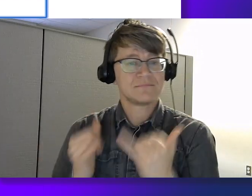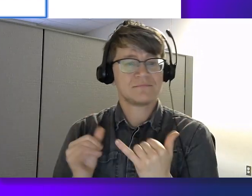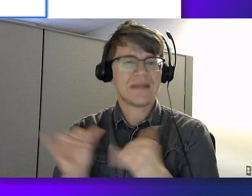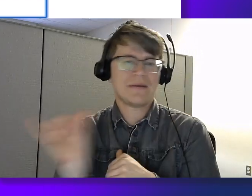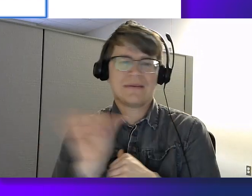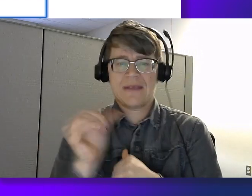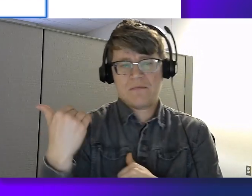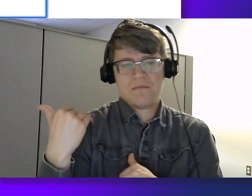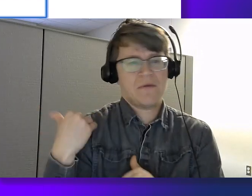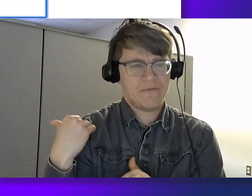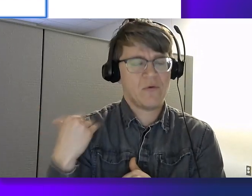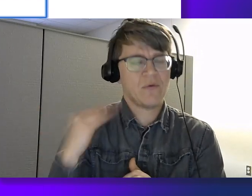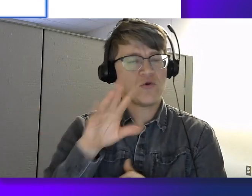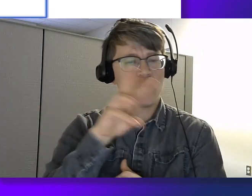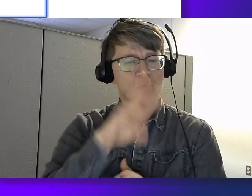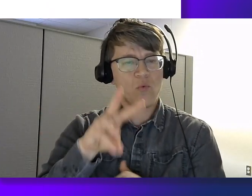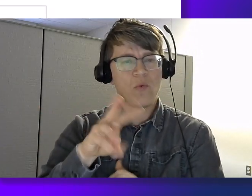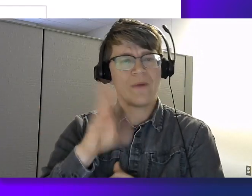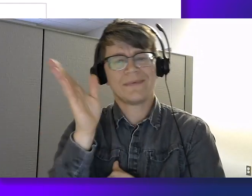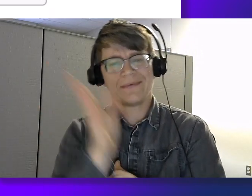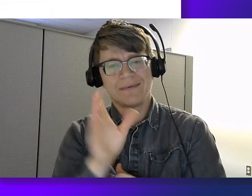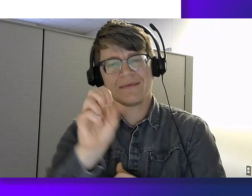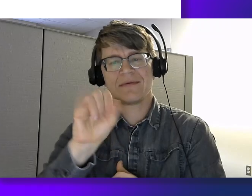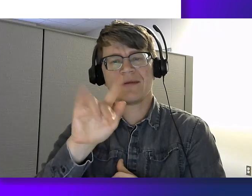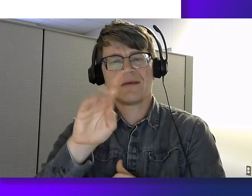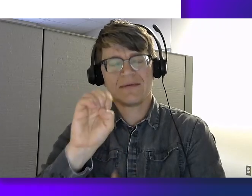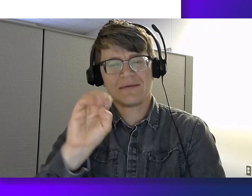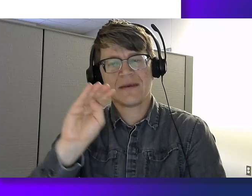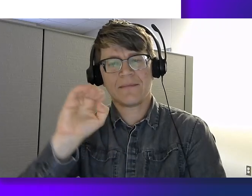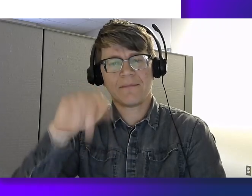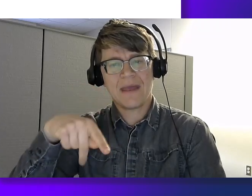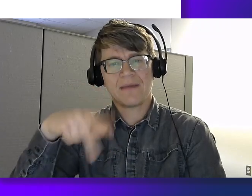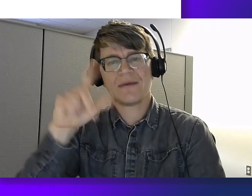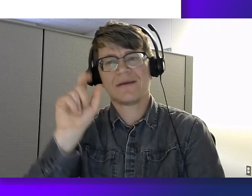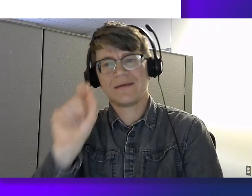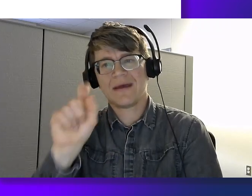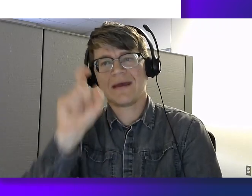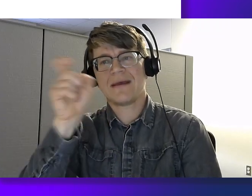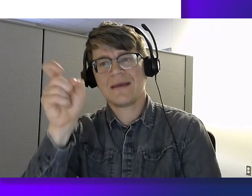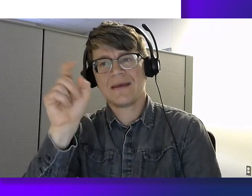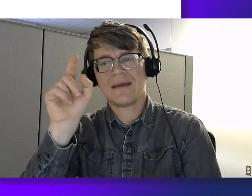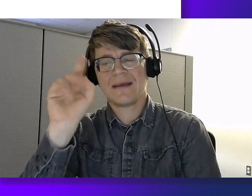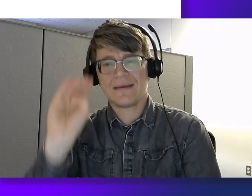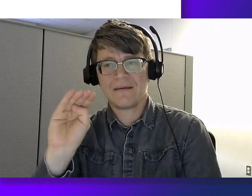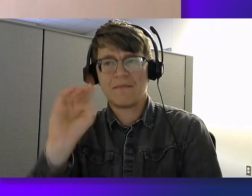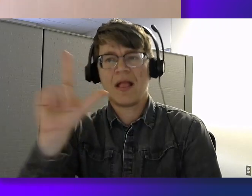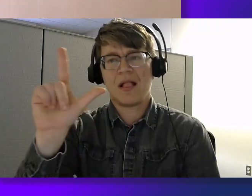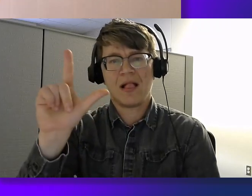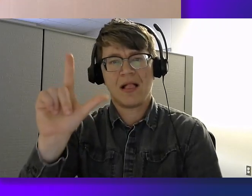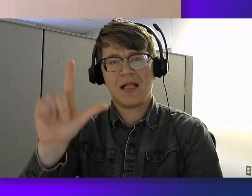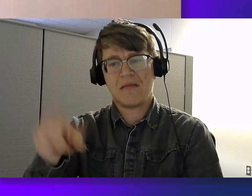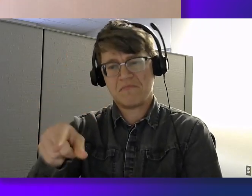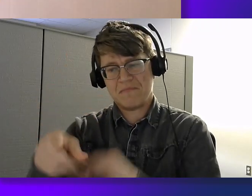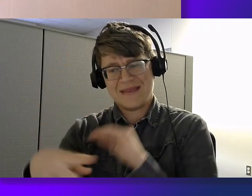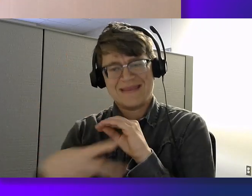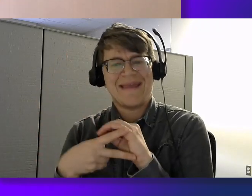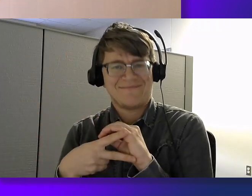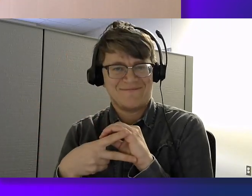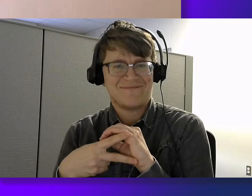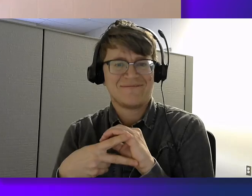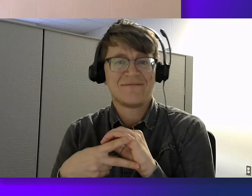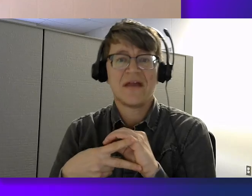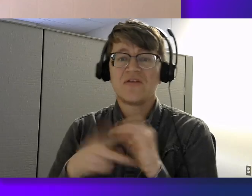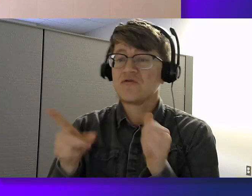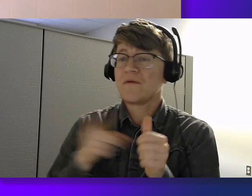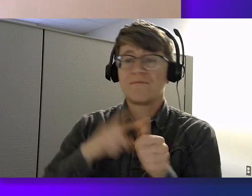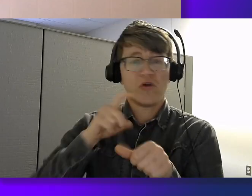yourdomain.com/sitemap.xml. Complete the rest of the required fields on the page and then click Save. Then you're all set. Once you define and submit your sitemap the